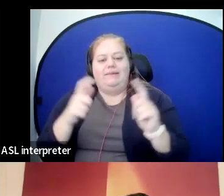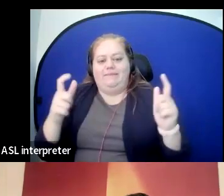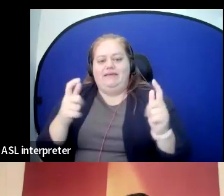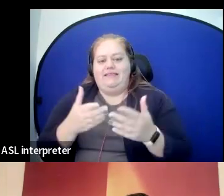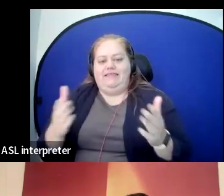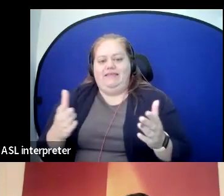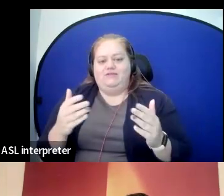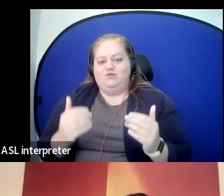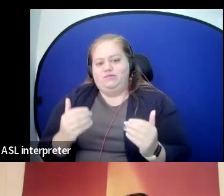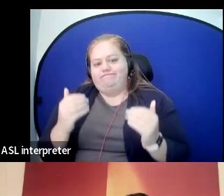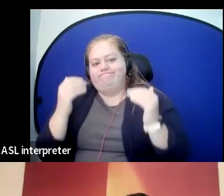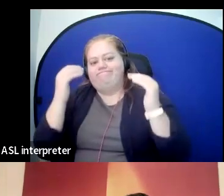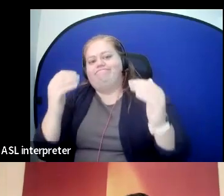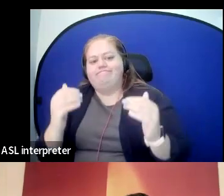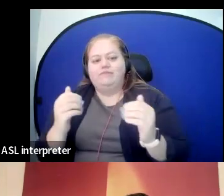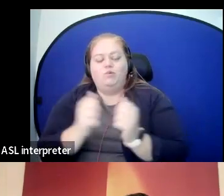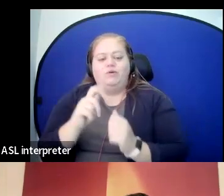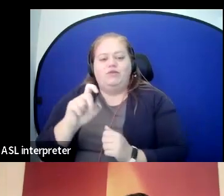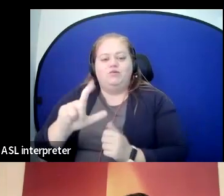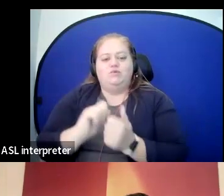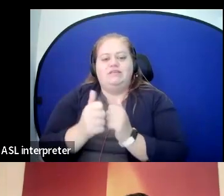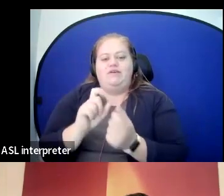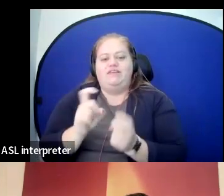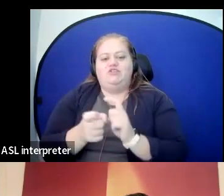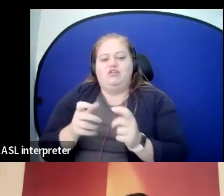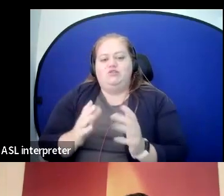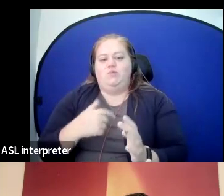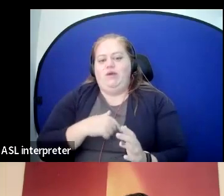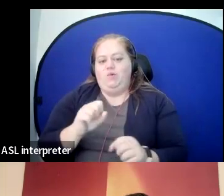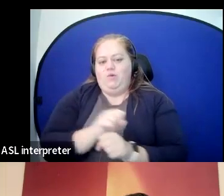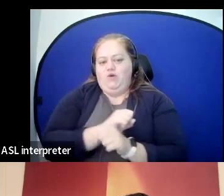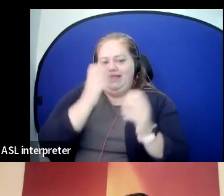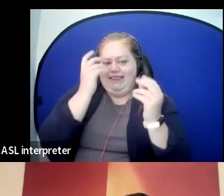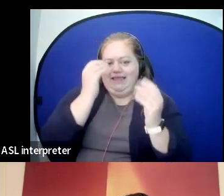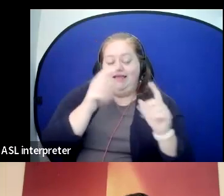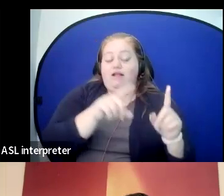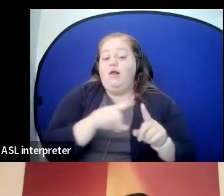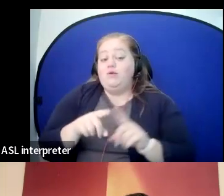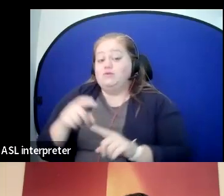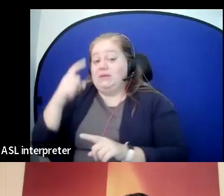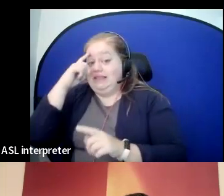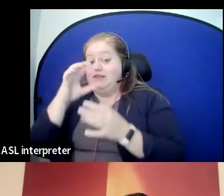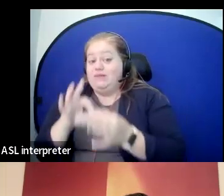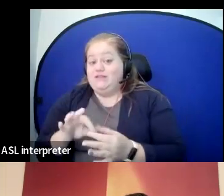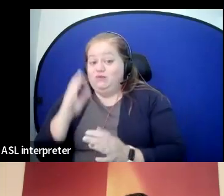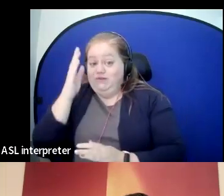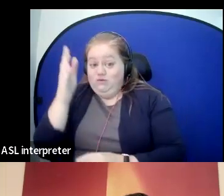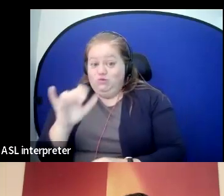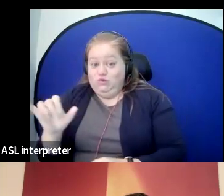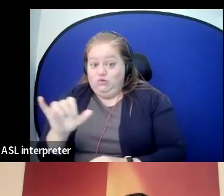in how these tools can change the way we're working. And I think that also kind of connects a little bit to the future, right?